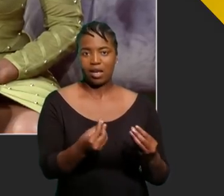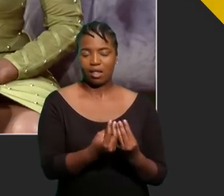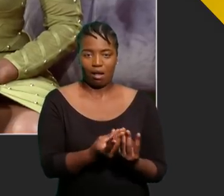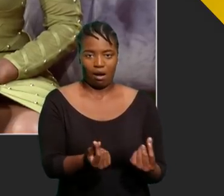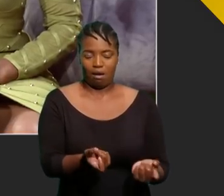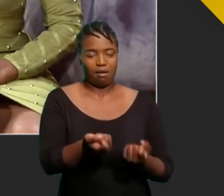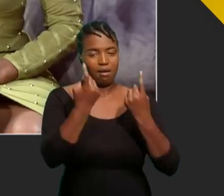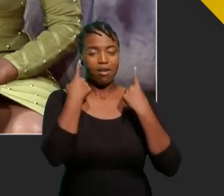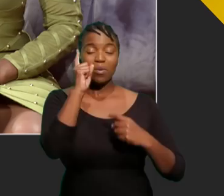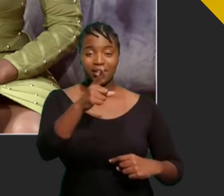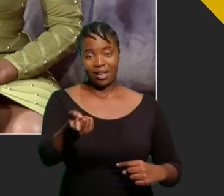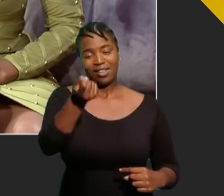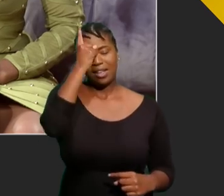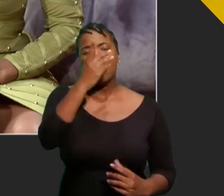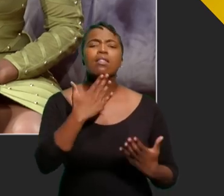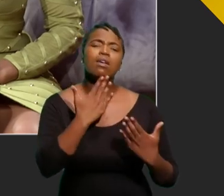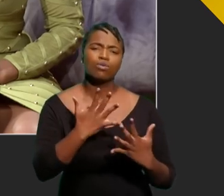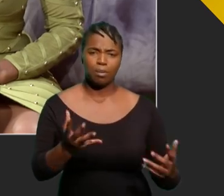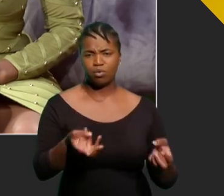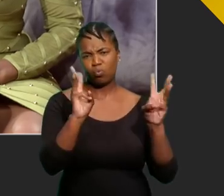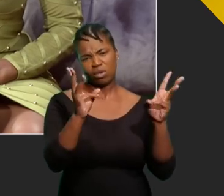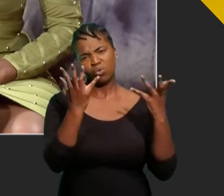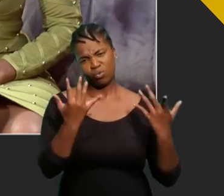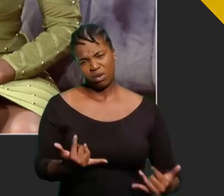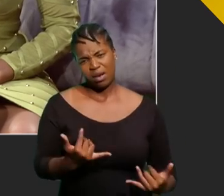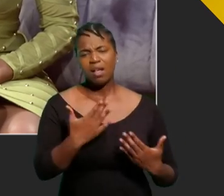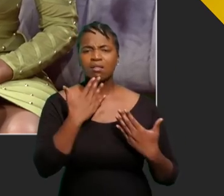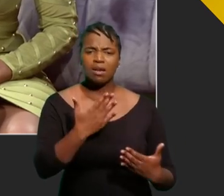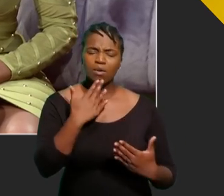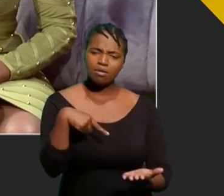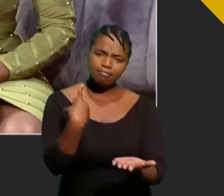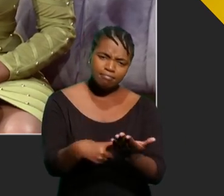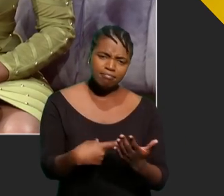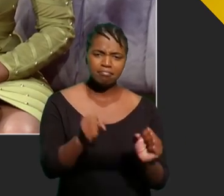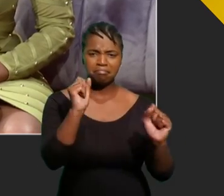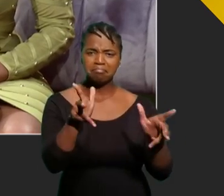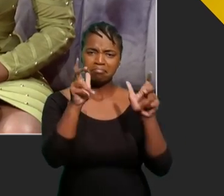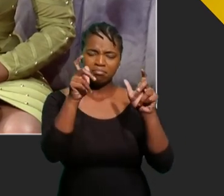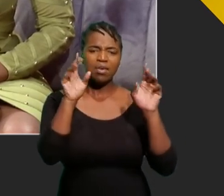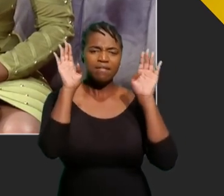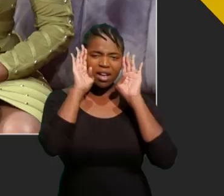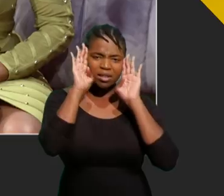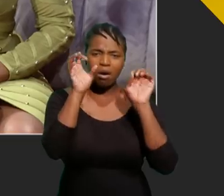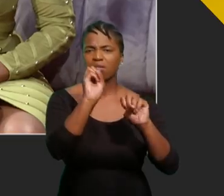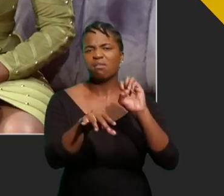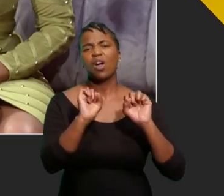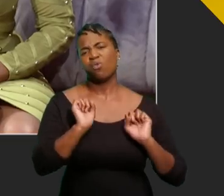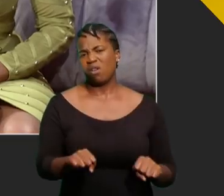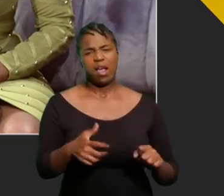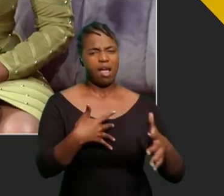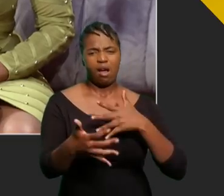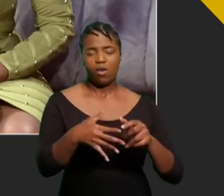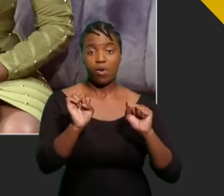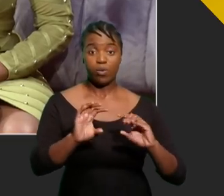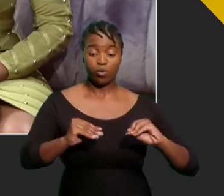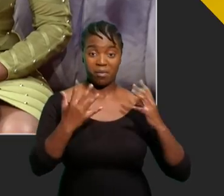to understand the Gutibu and Zagalan. Sponga Kuluguti when it's a little bit of a challenge with Uber Night, because it's open night. Partner corner with social media, Ufagin Kulu, but the conversation does